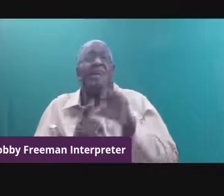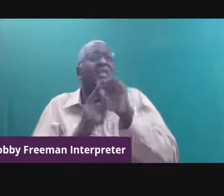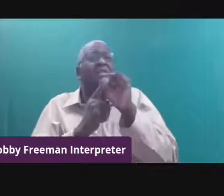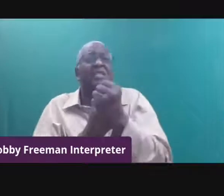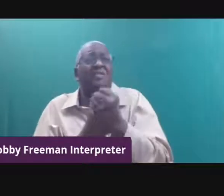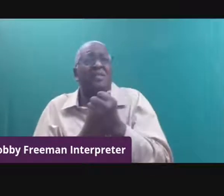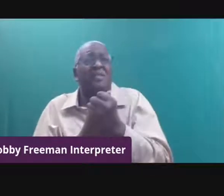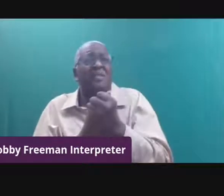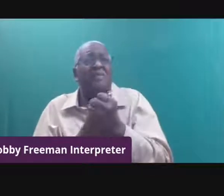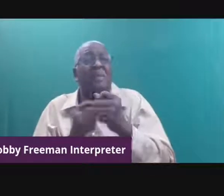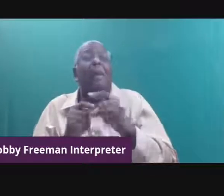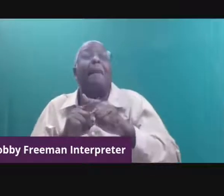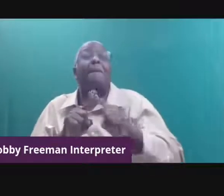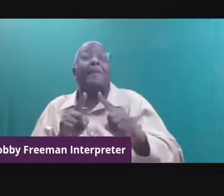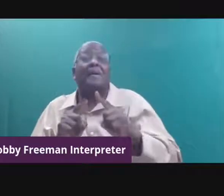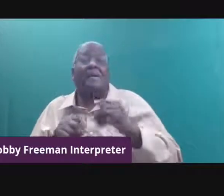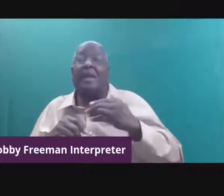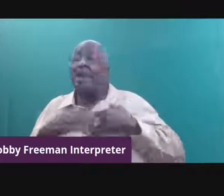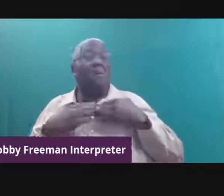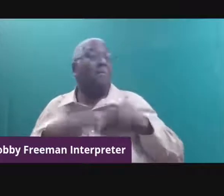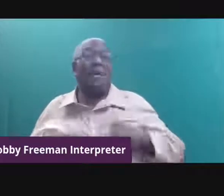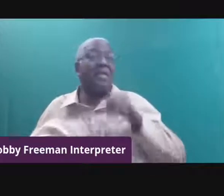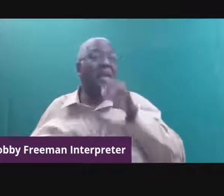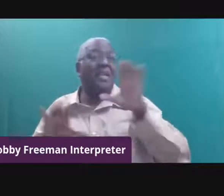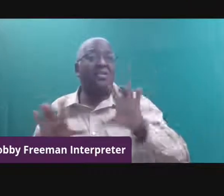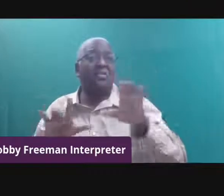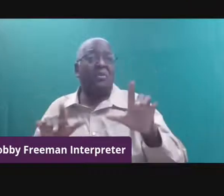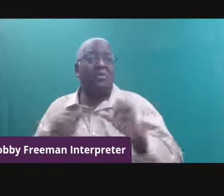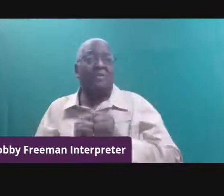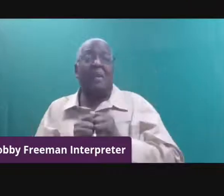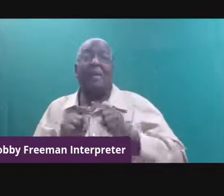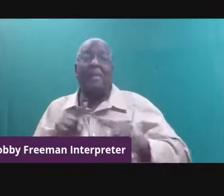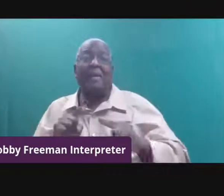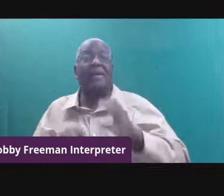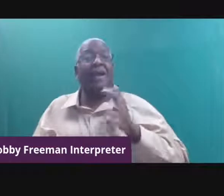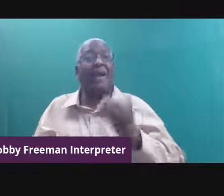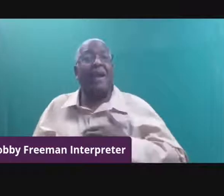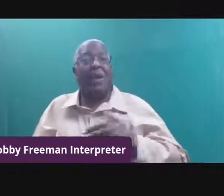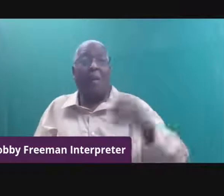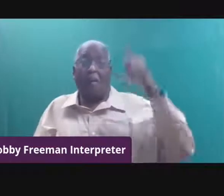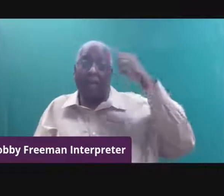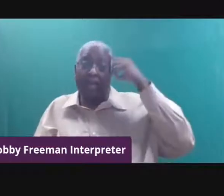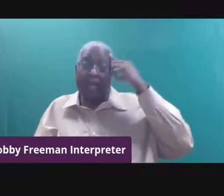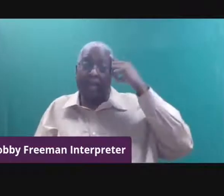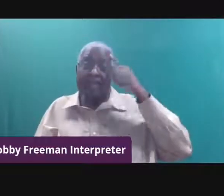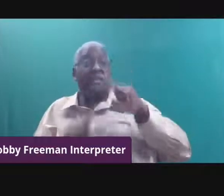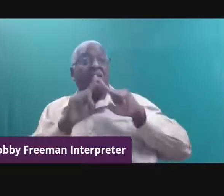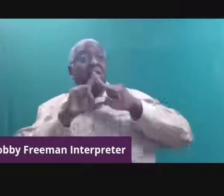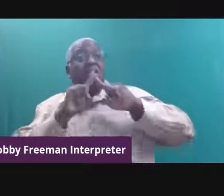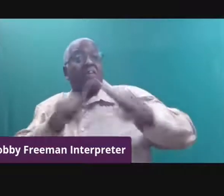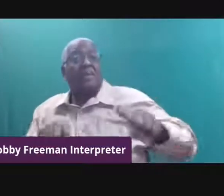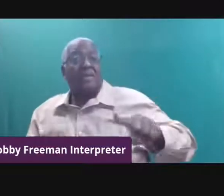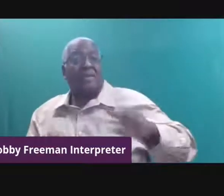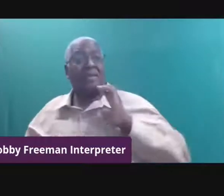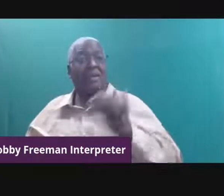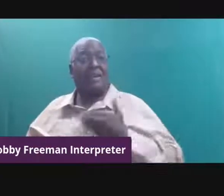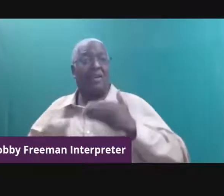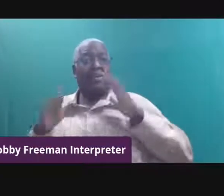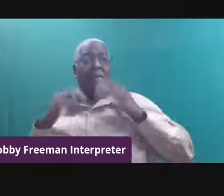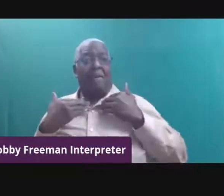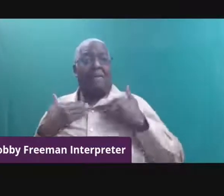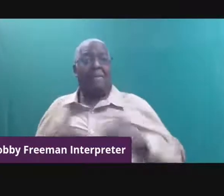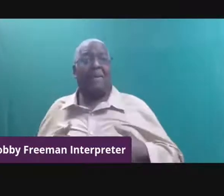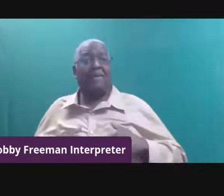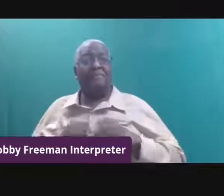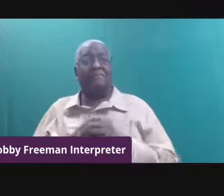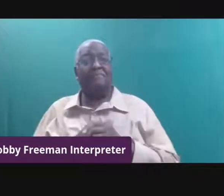body does it, because our body doesn't do stuff without our mind giving it commands. And most times when we make